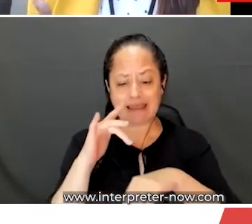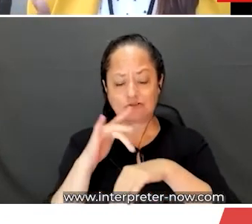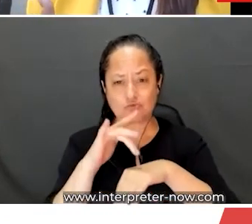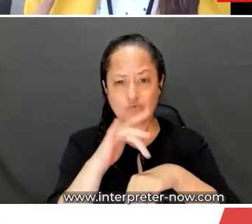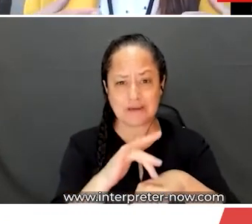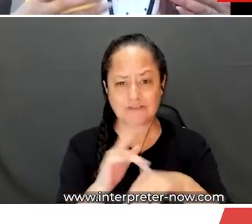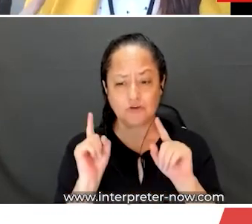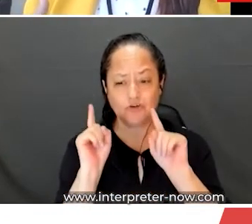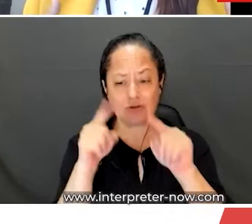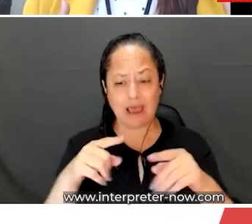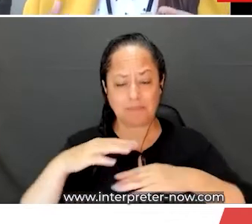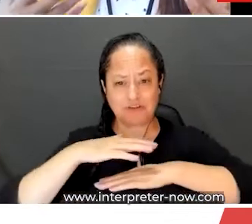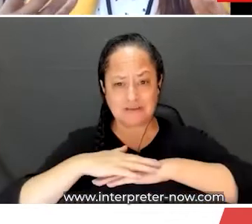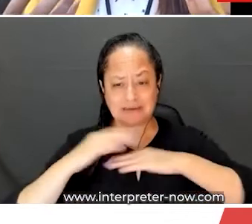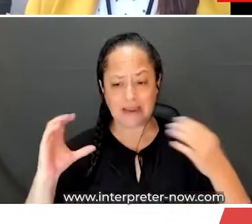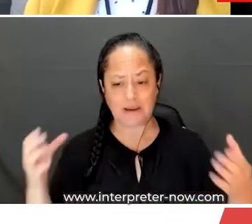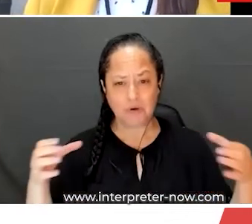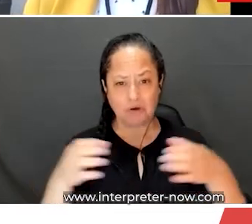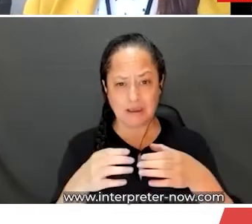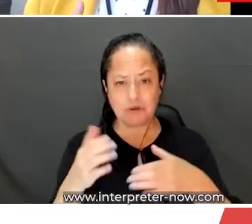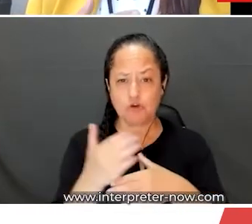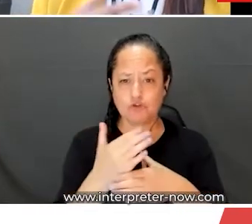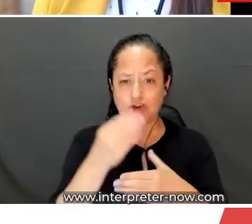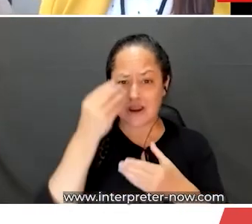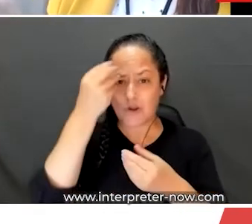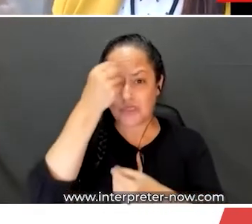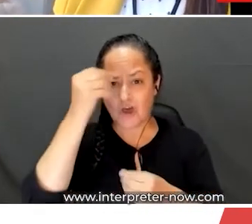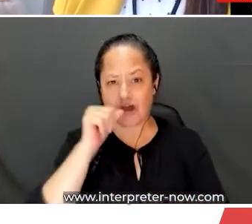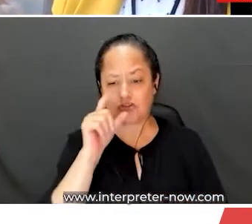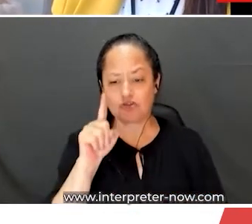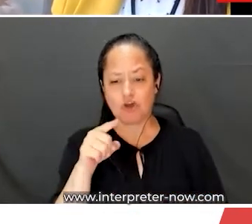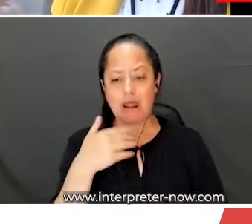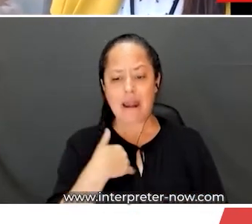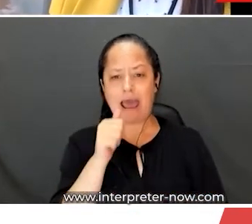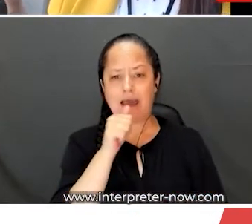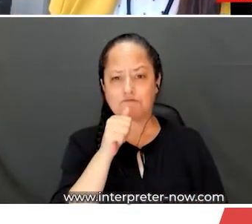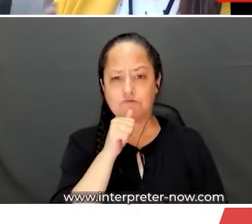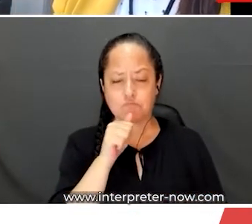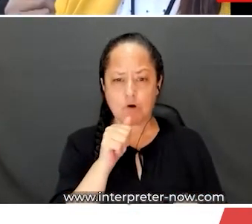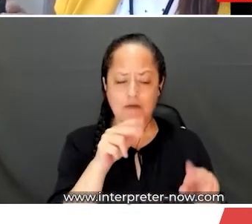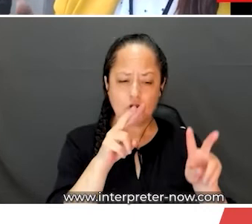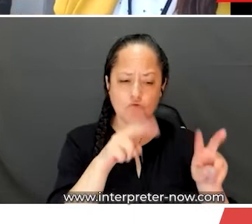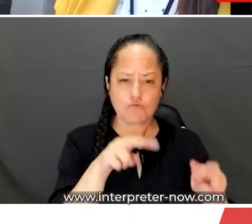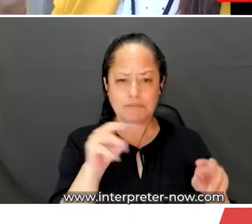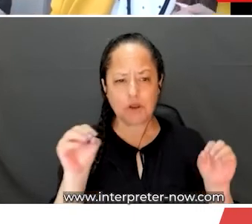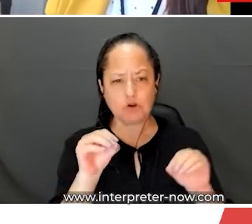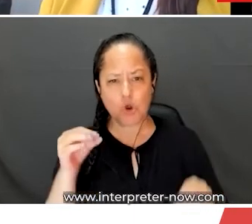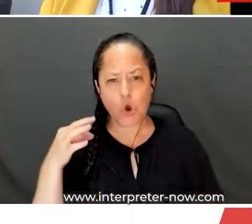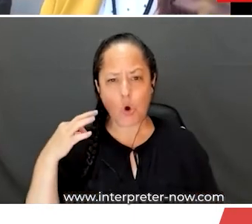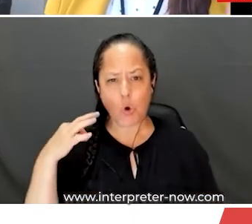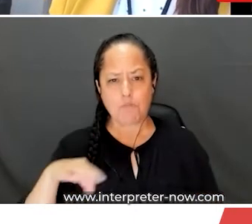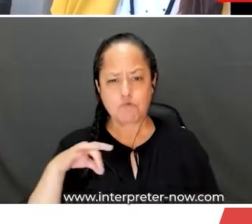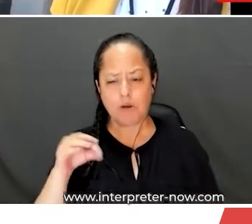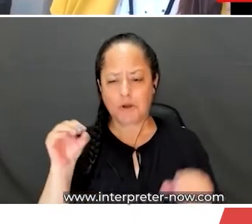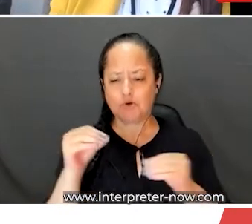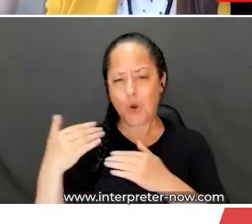come to the table, to come together, to share thoughts, and not have the private sector looking down on the nonprofit. No accountability, no this,